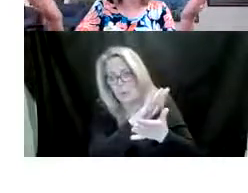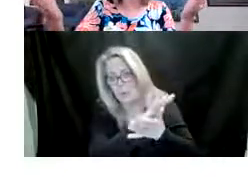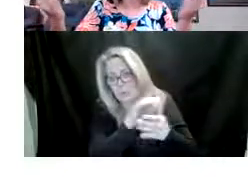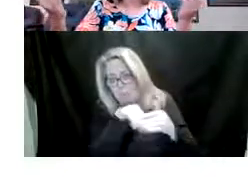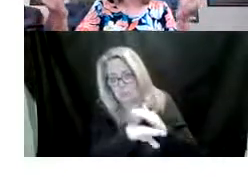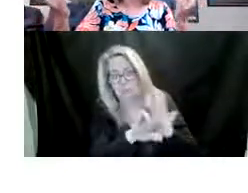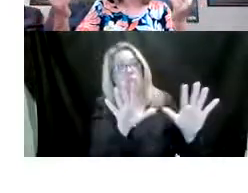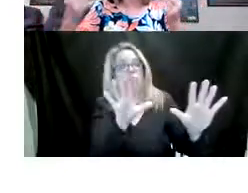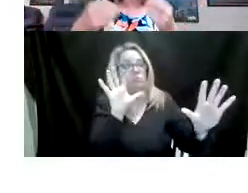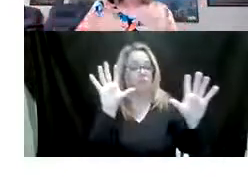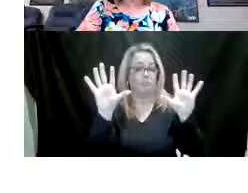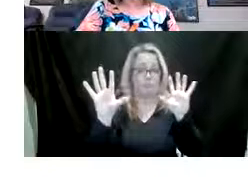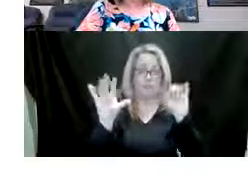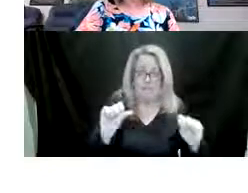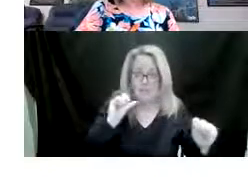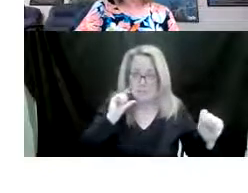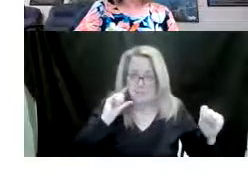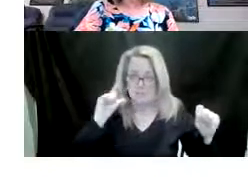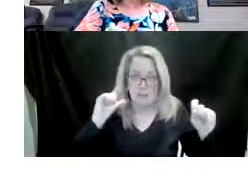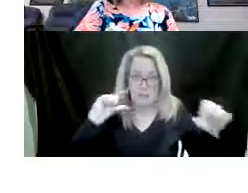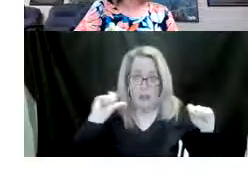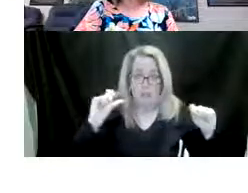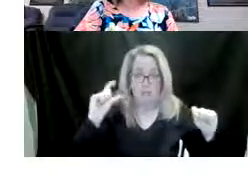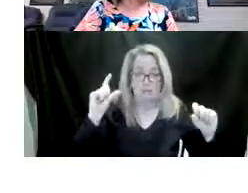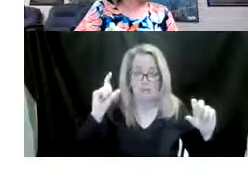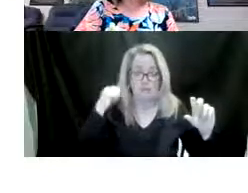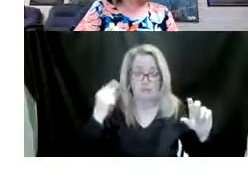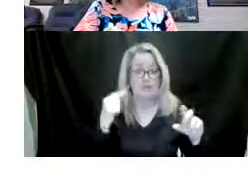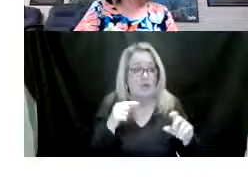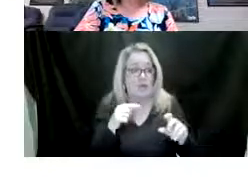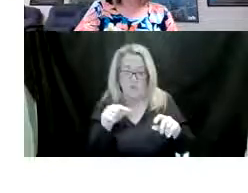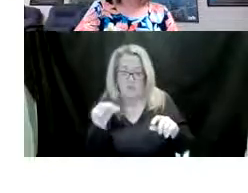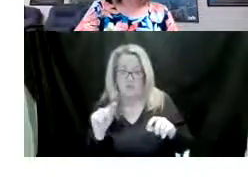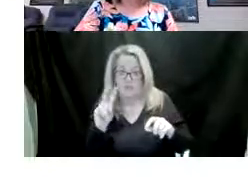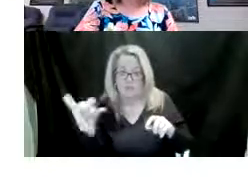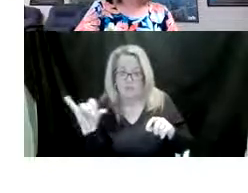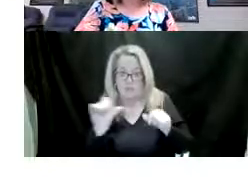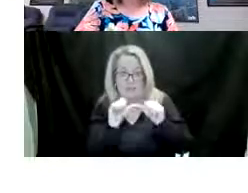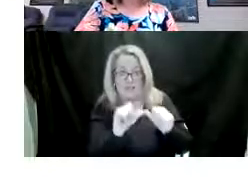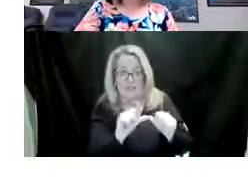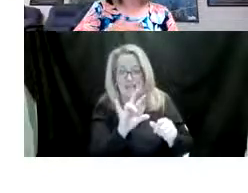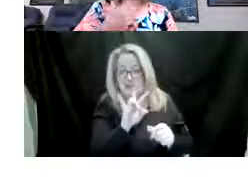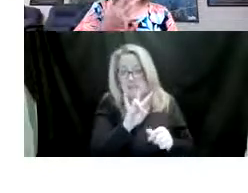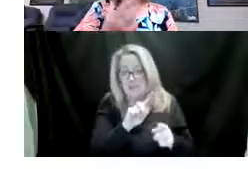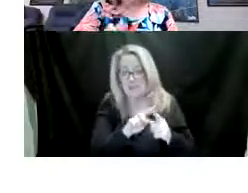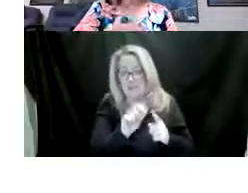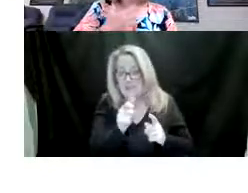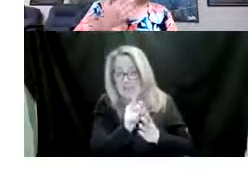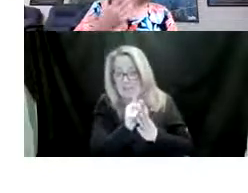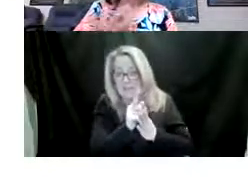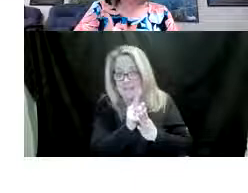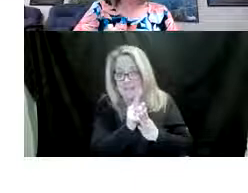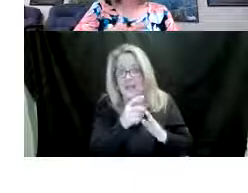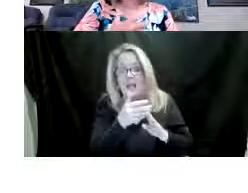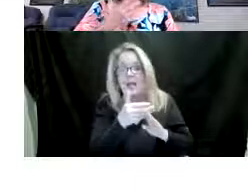at times. And he would last about 7 to 10 minutes, we timed it, until he actually would start cyclically